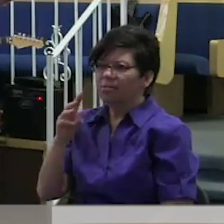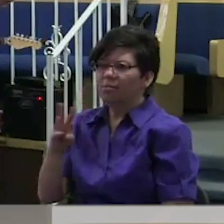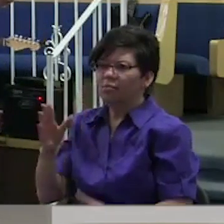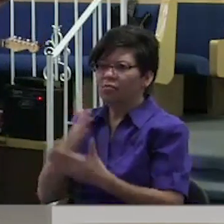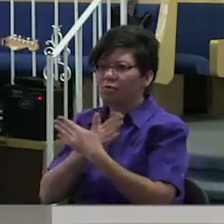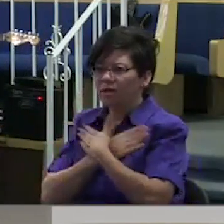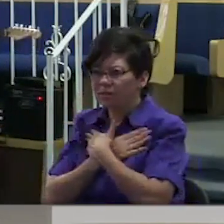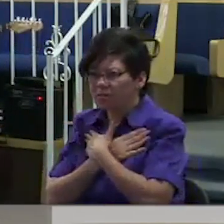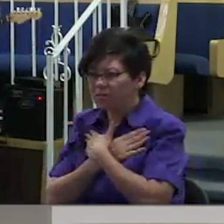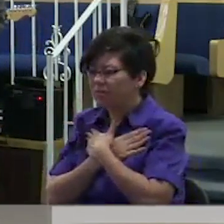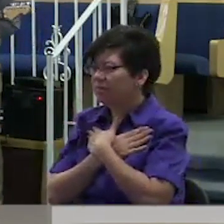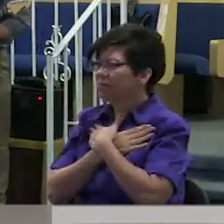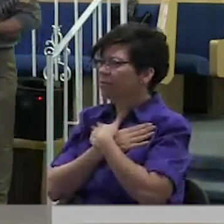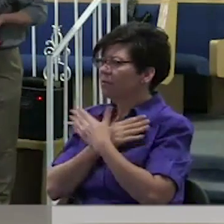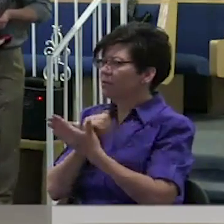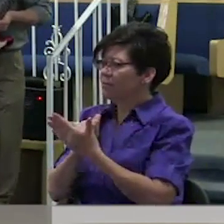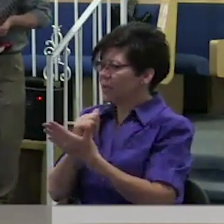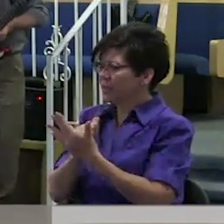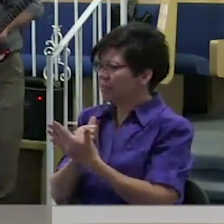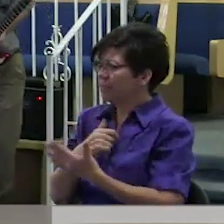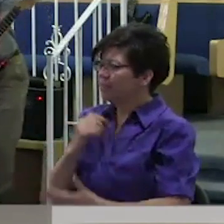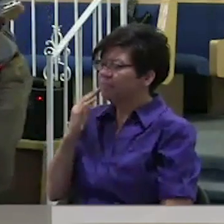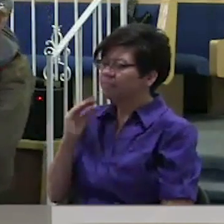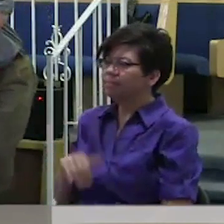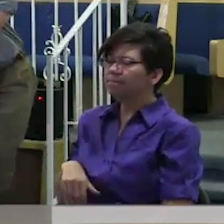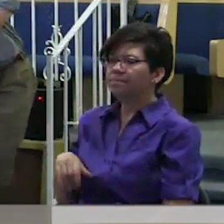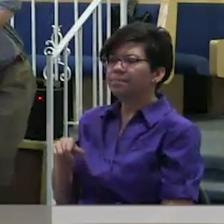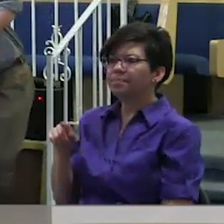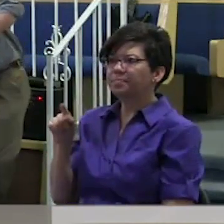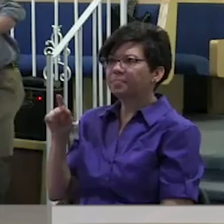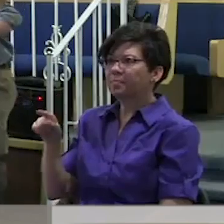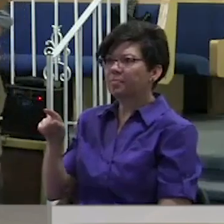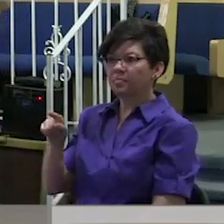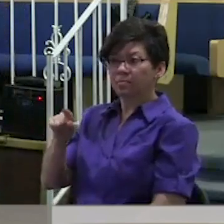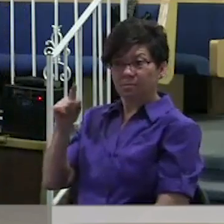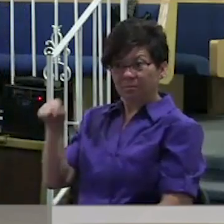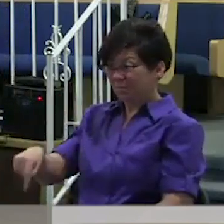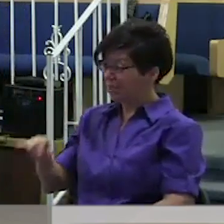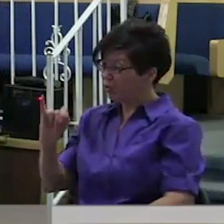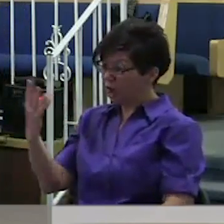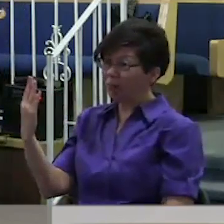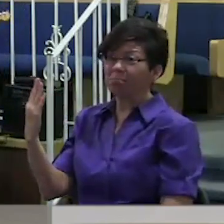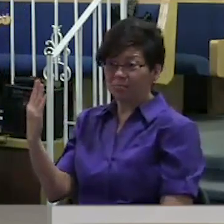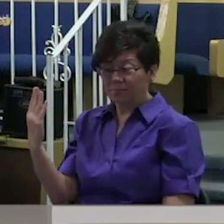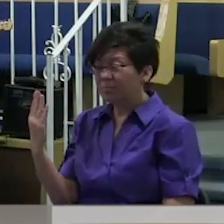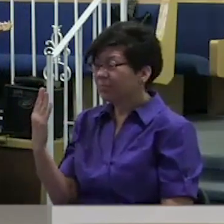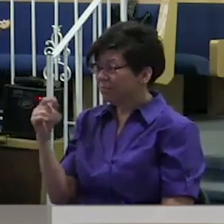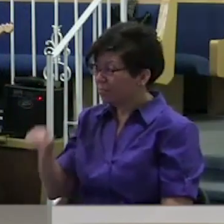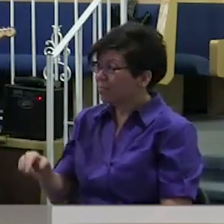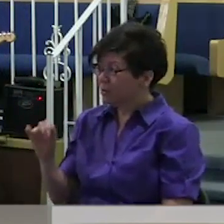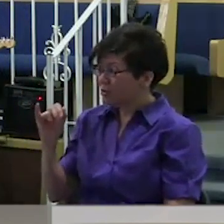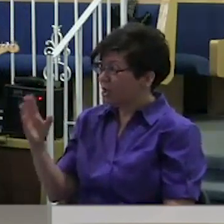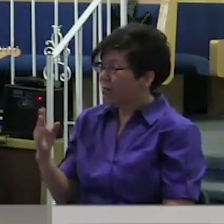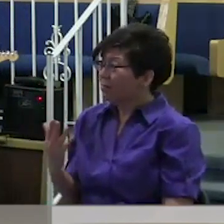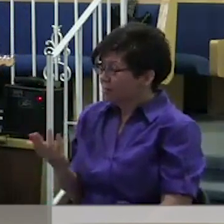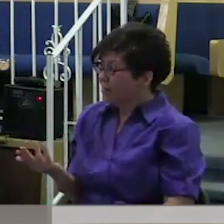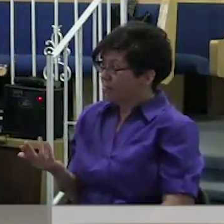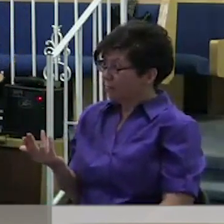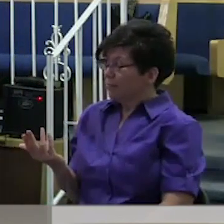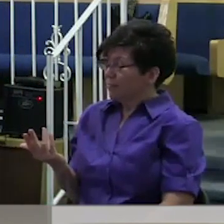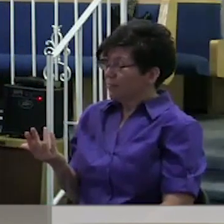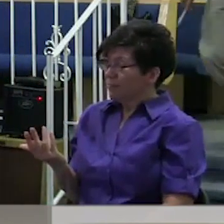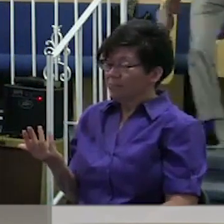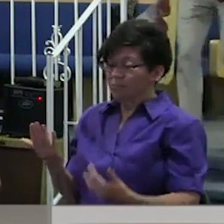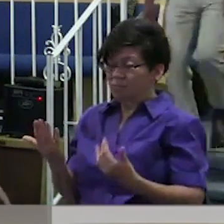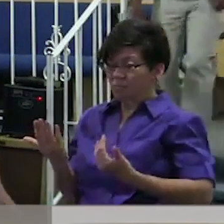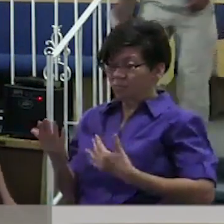rest. Amen. I know that it is a job. It's a job when you